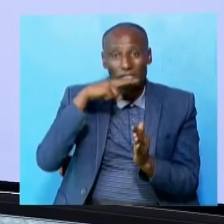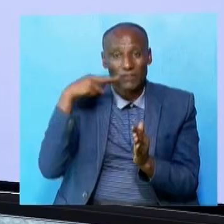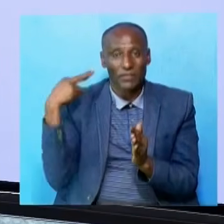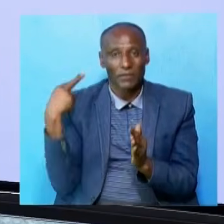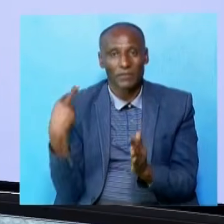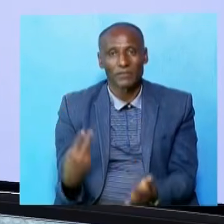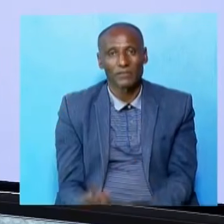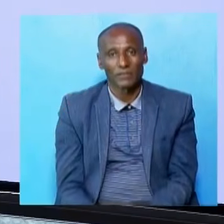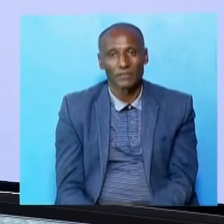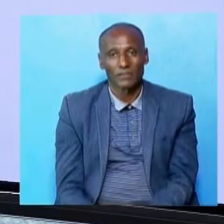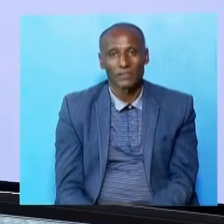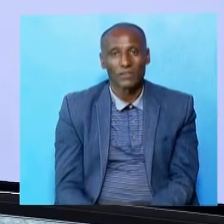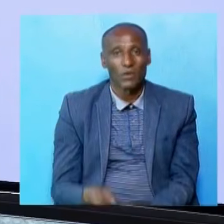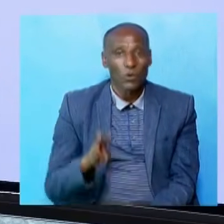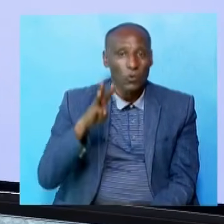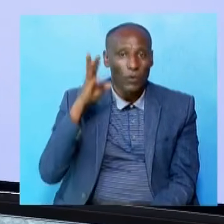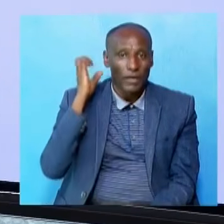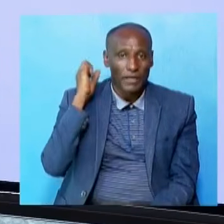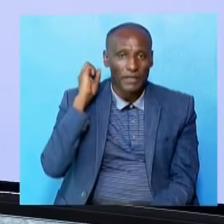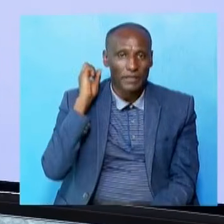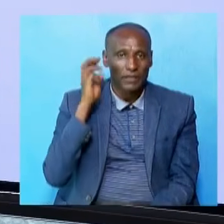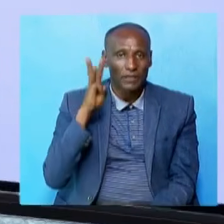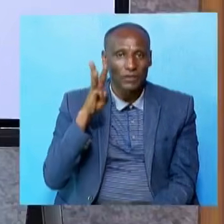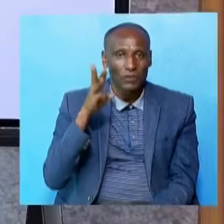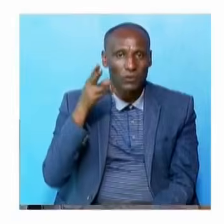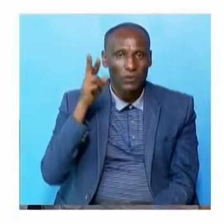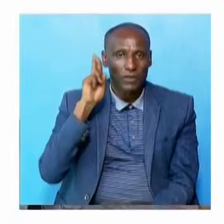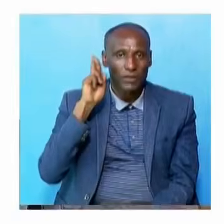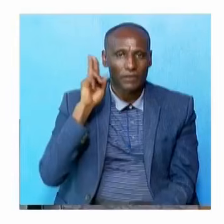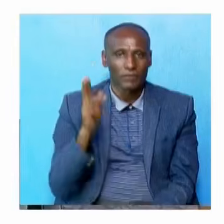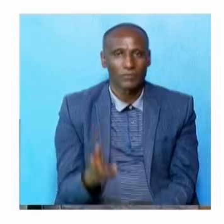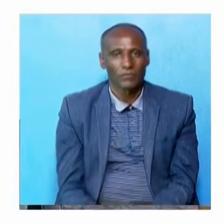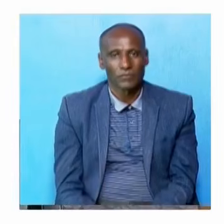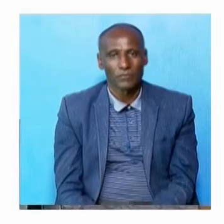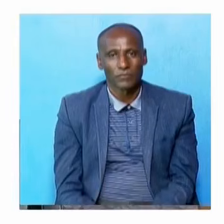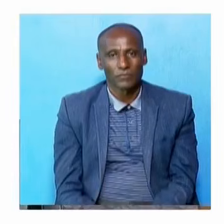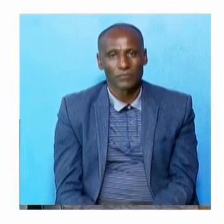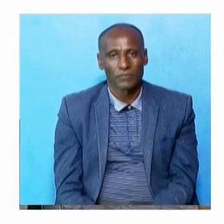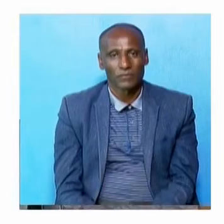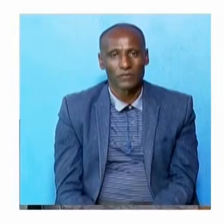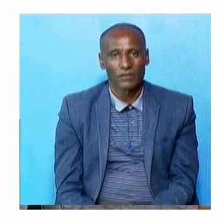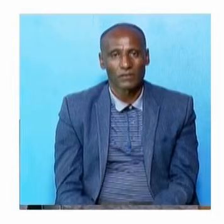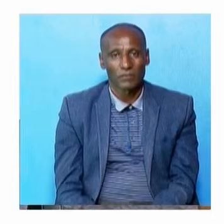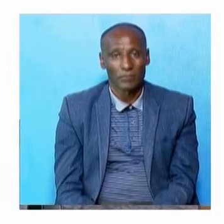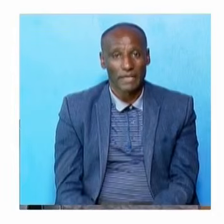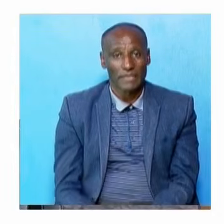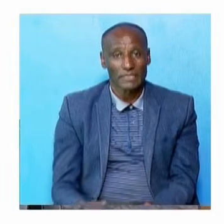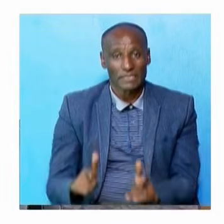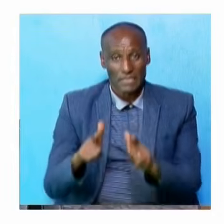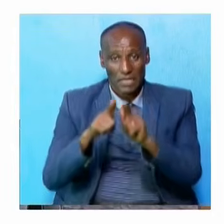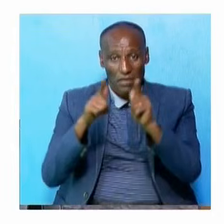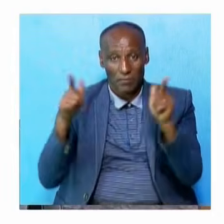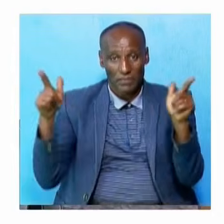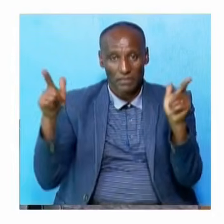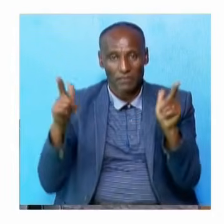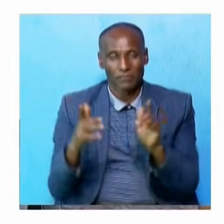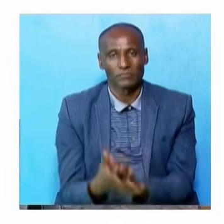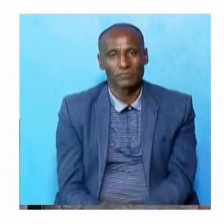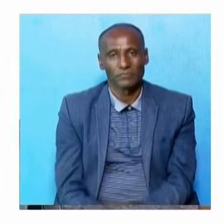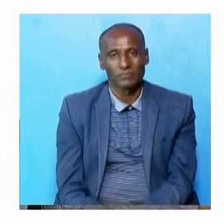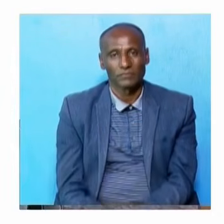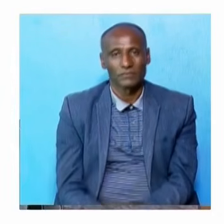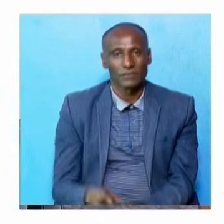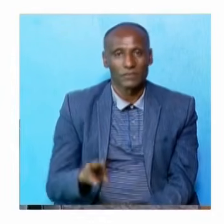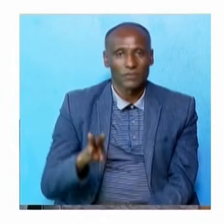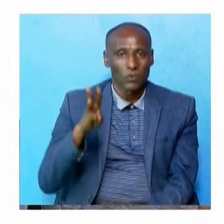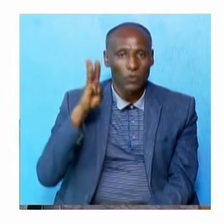our auxiliary here is what? Where. Good. Now, don't forget to make it capital. Where